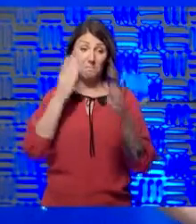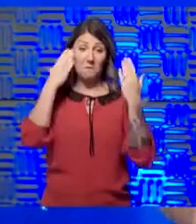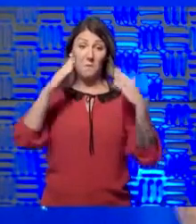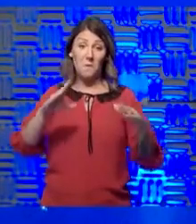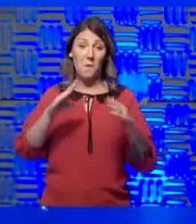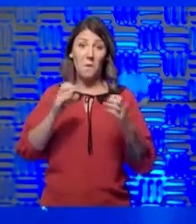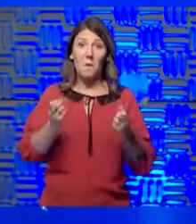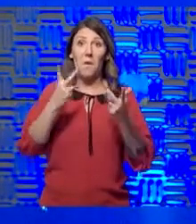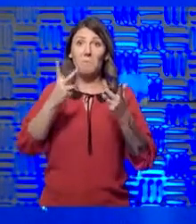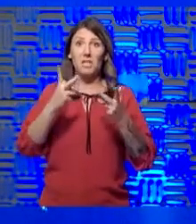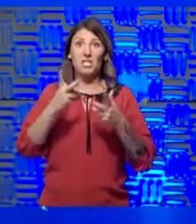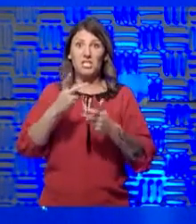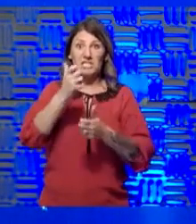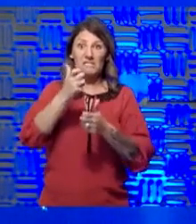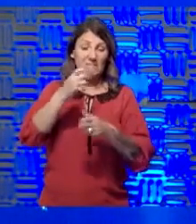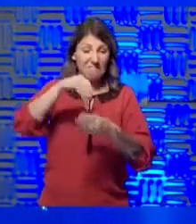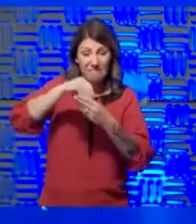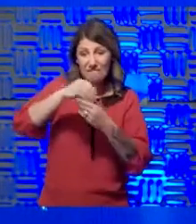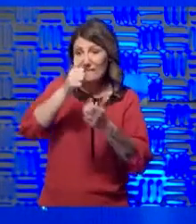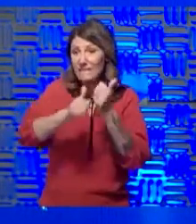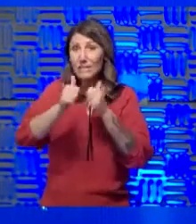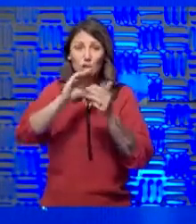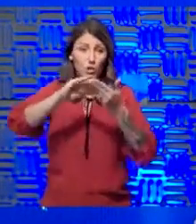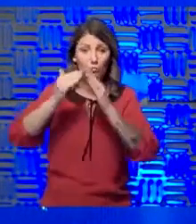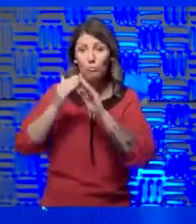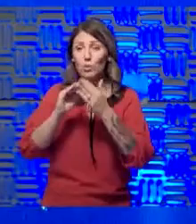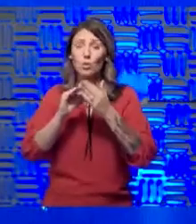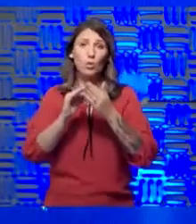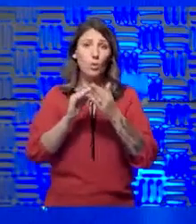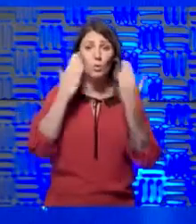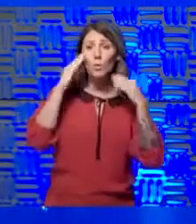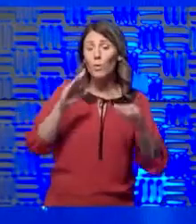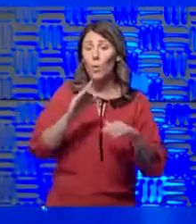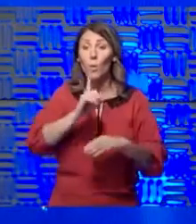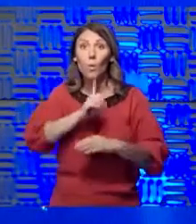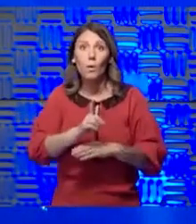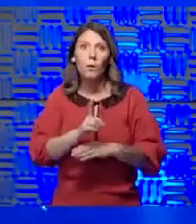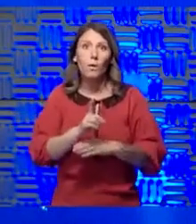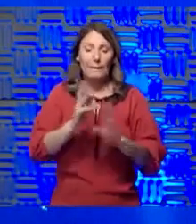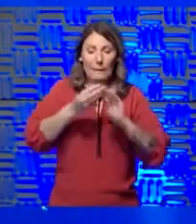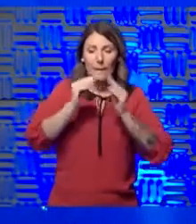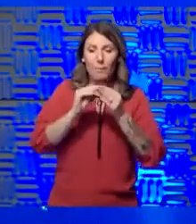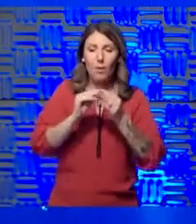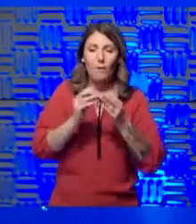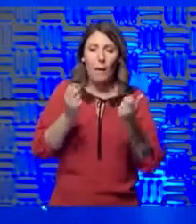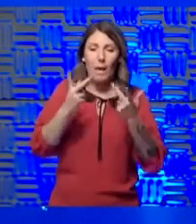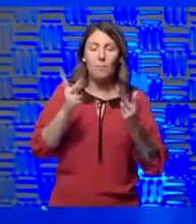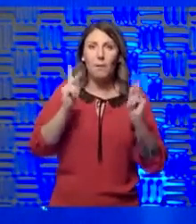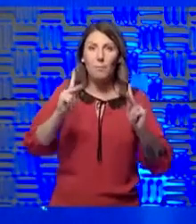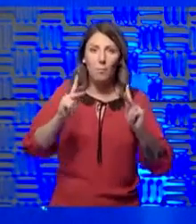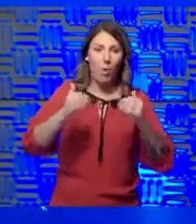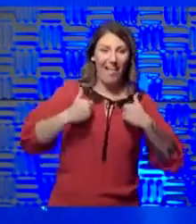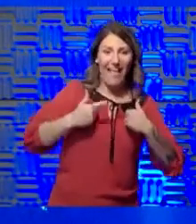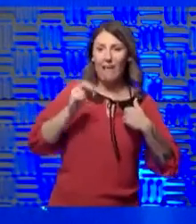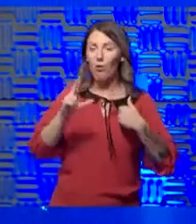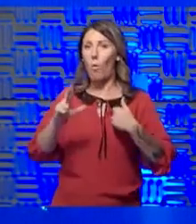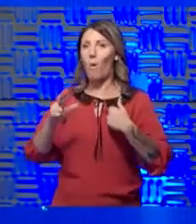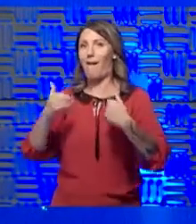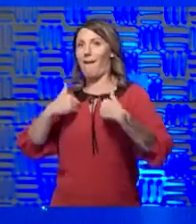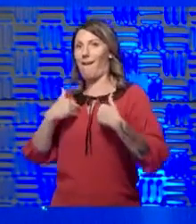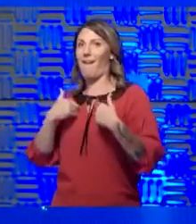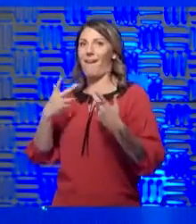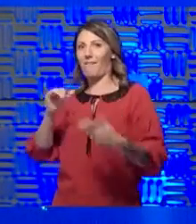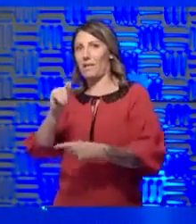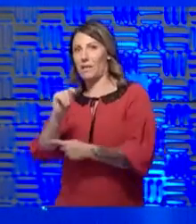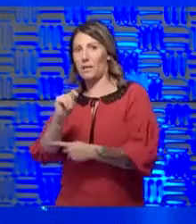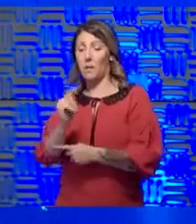in different communities. And we don't really know how many people have it. We don't know how many people don't have it. And so, it was one point when we were trying